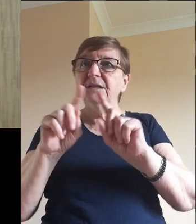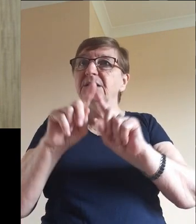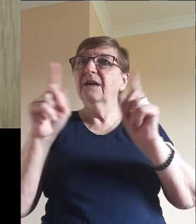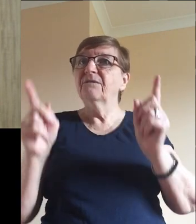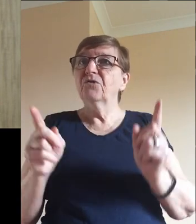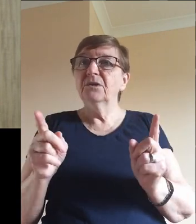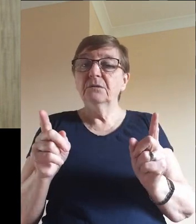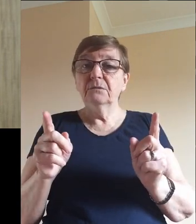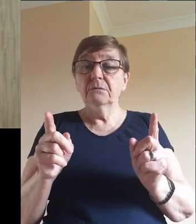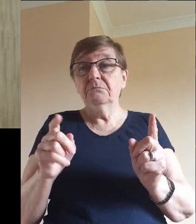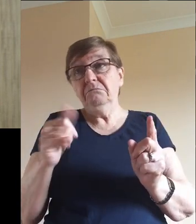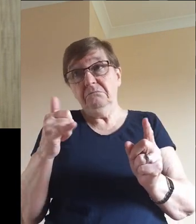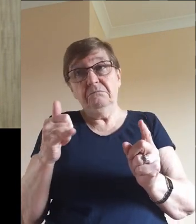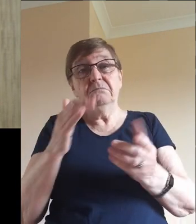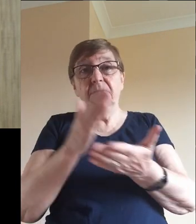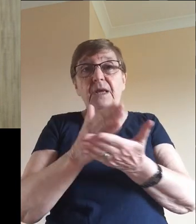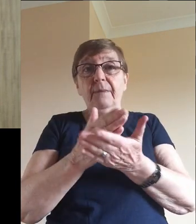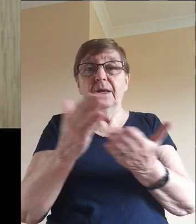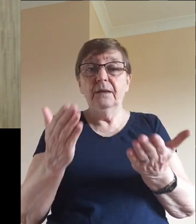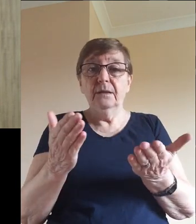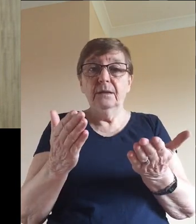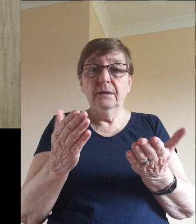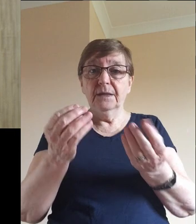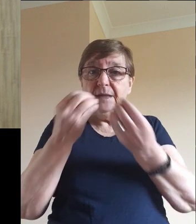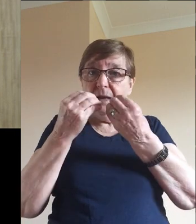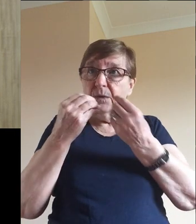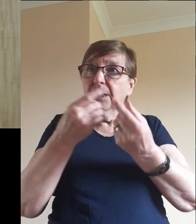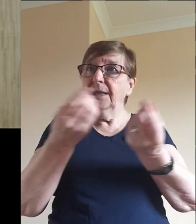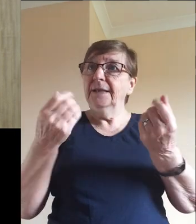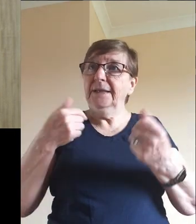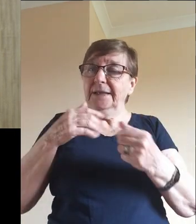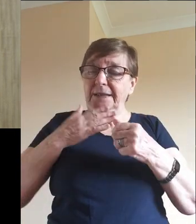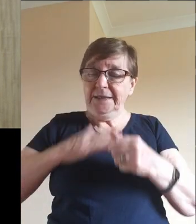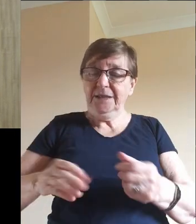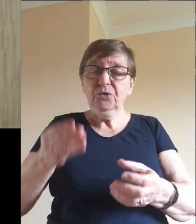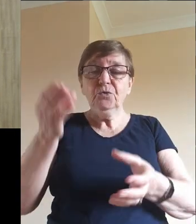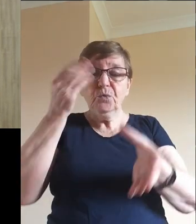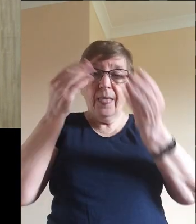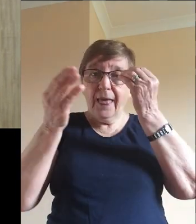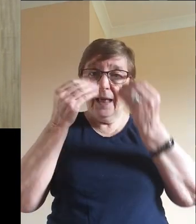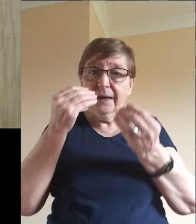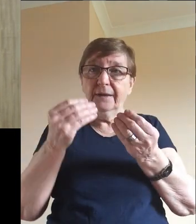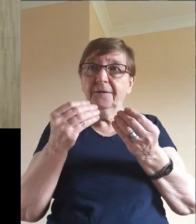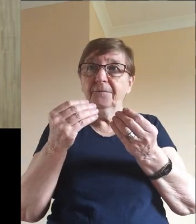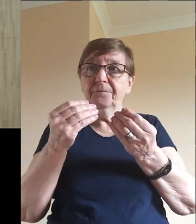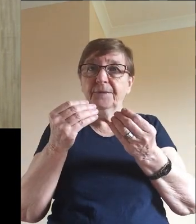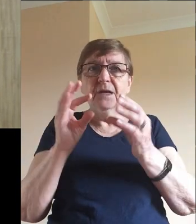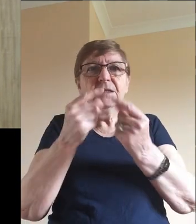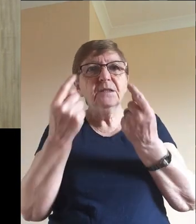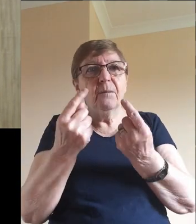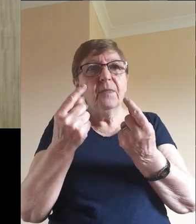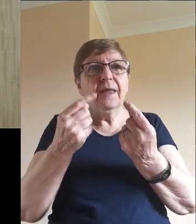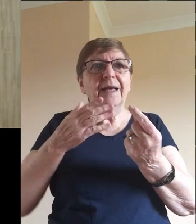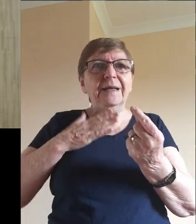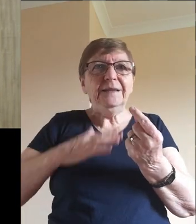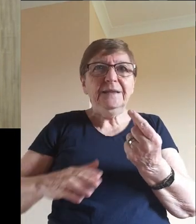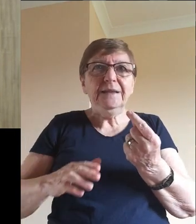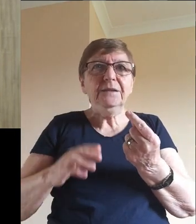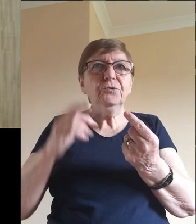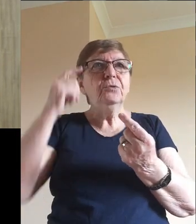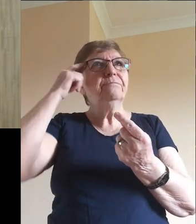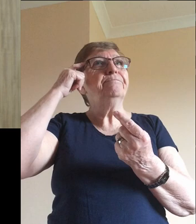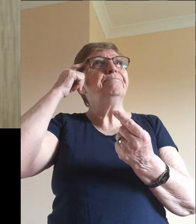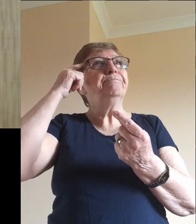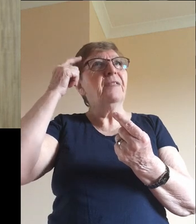And indeed so. There's a lesson that we need to learn through this time. There is something that we need to be brought to